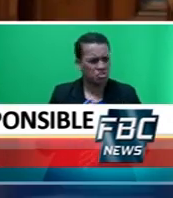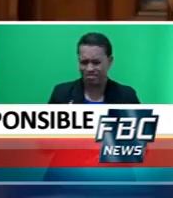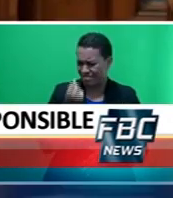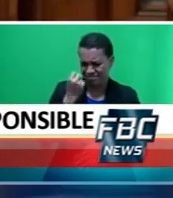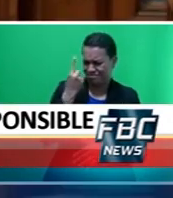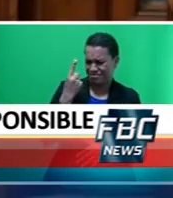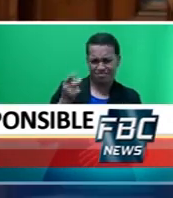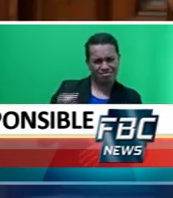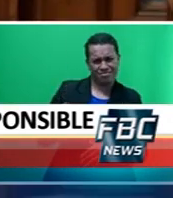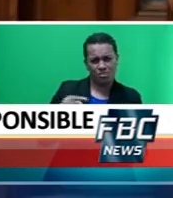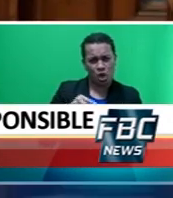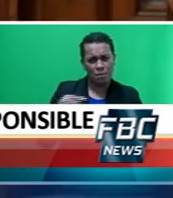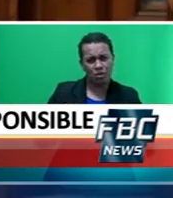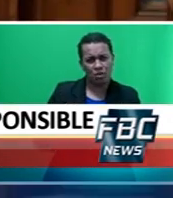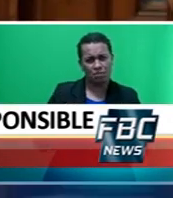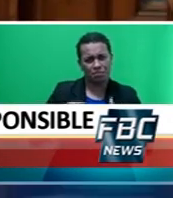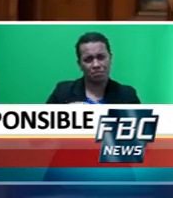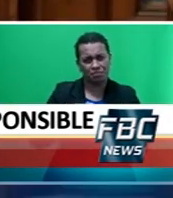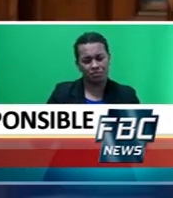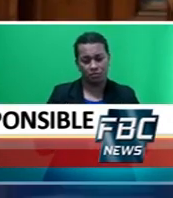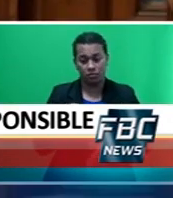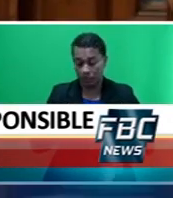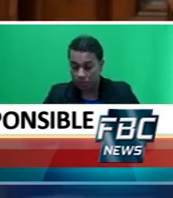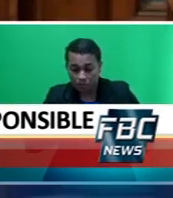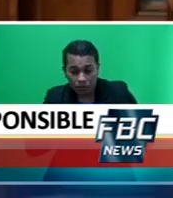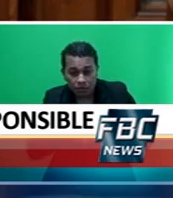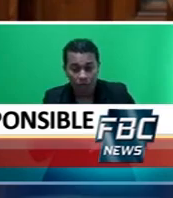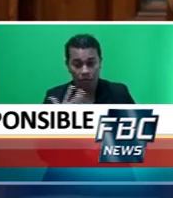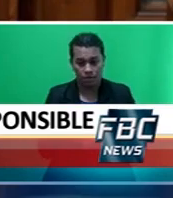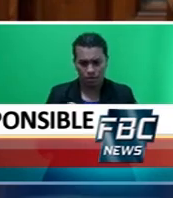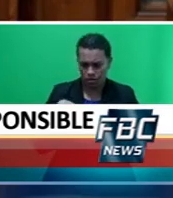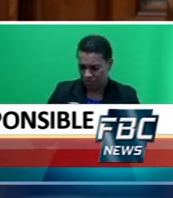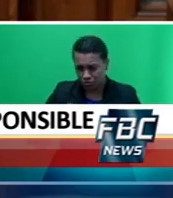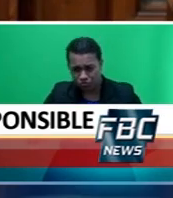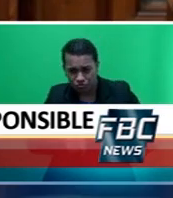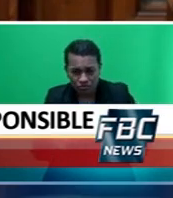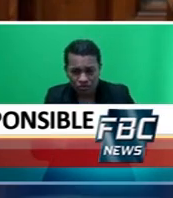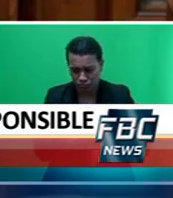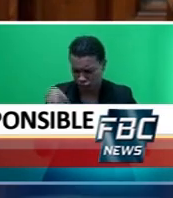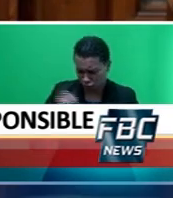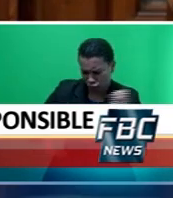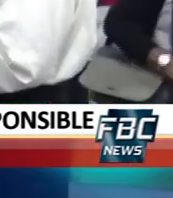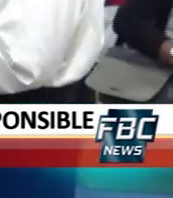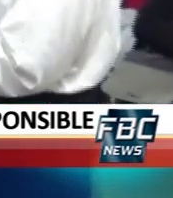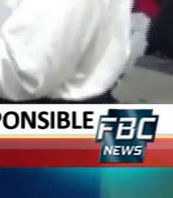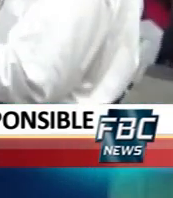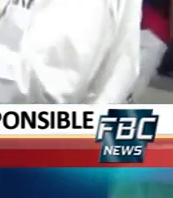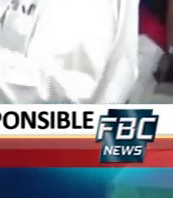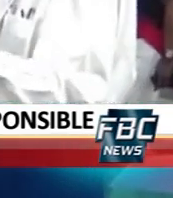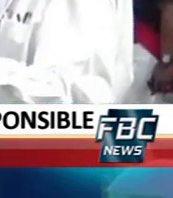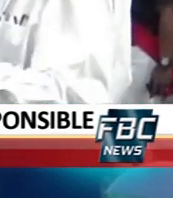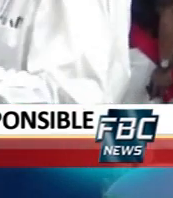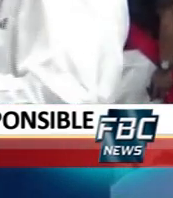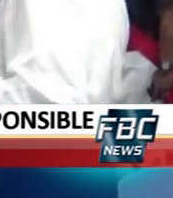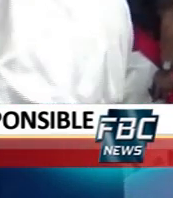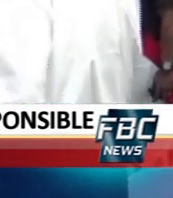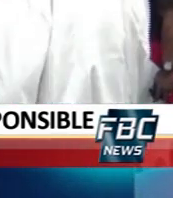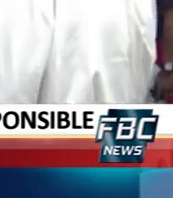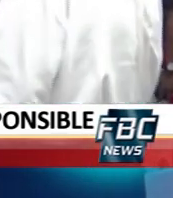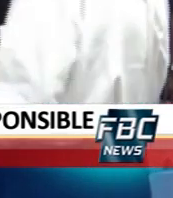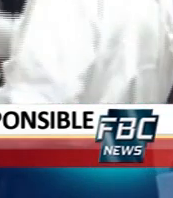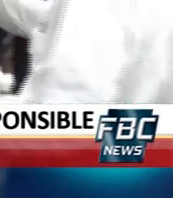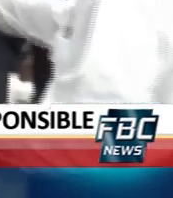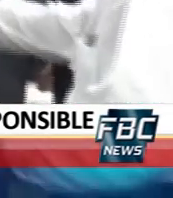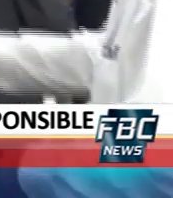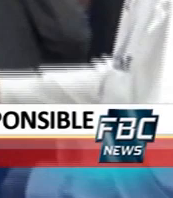together and the strategies we come up with to put this budget together. Little understanding. Calls from the leader of opposition for the government